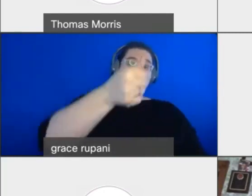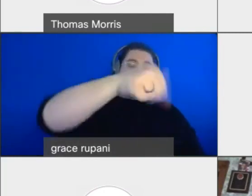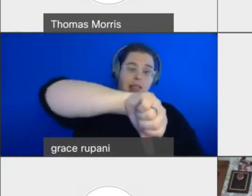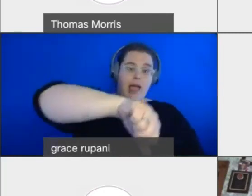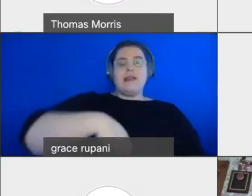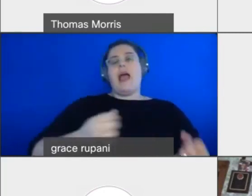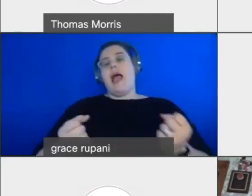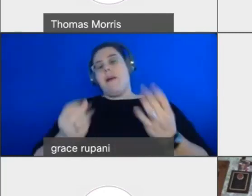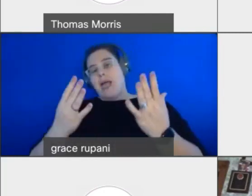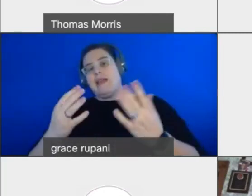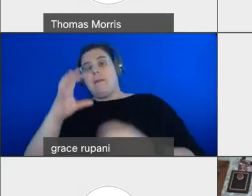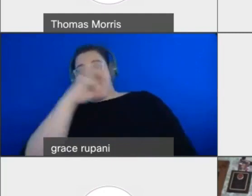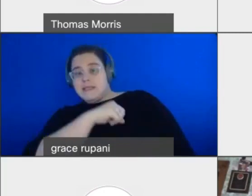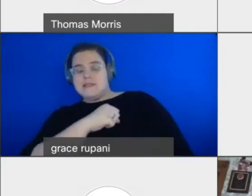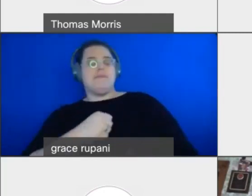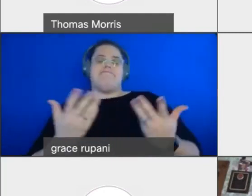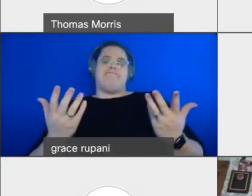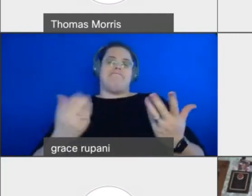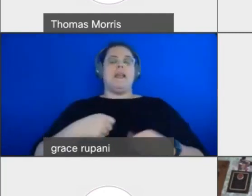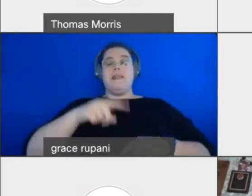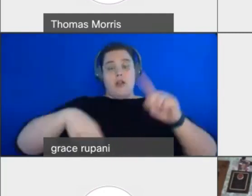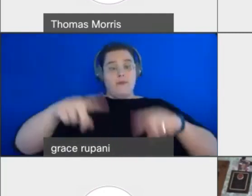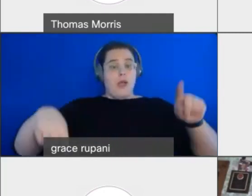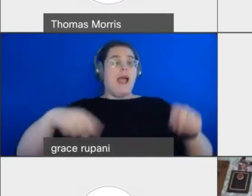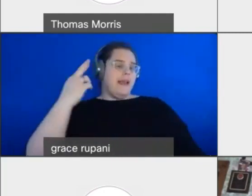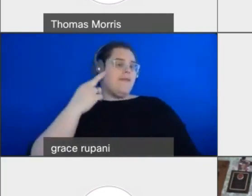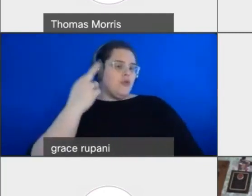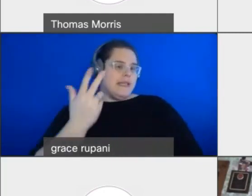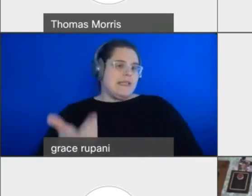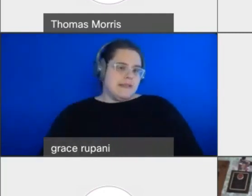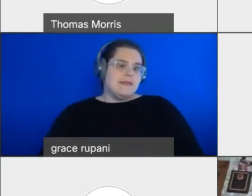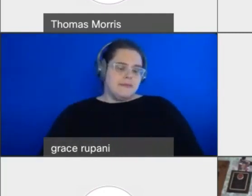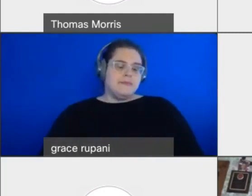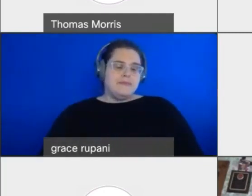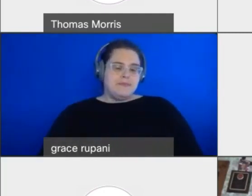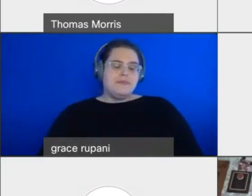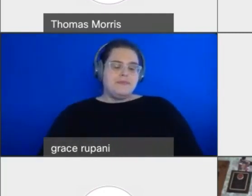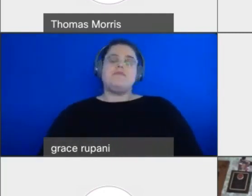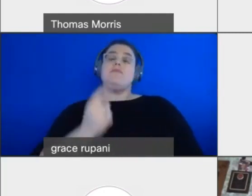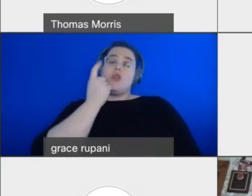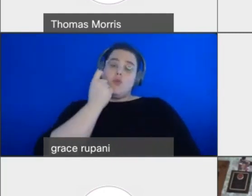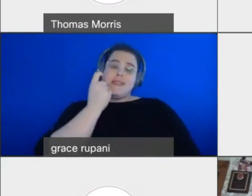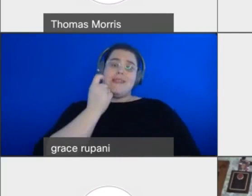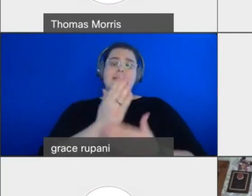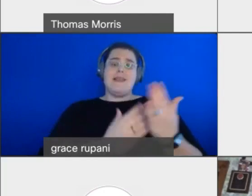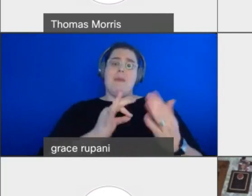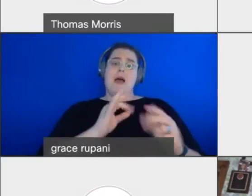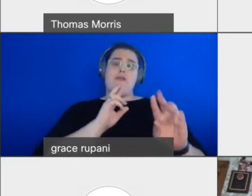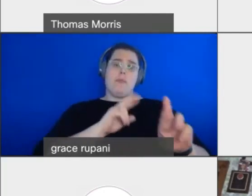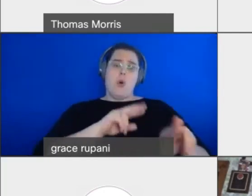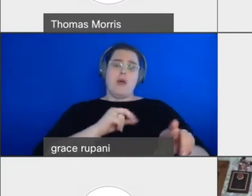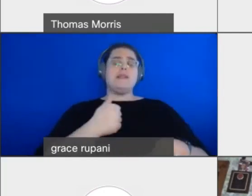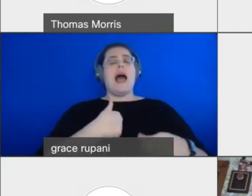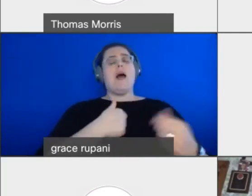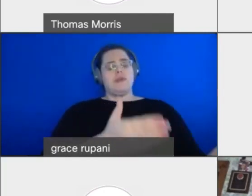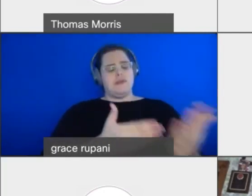there were a variety of reasons that I can let you know that when I was reviewing some of the reports that we got,